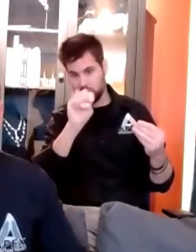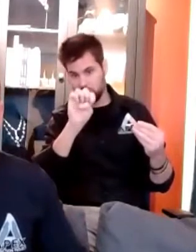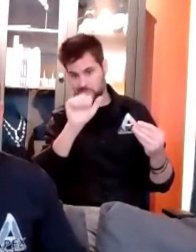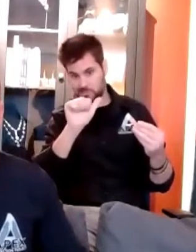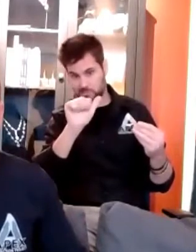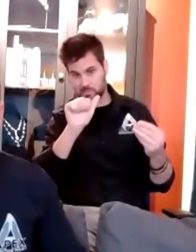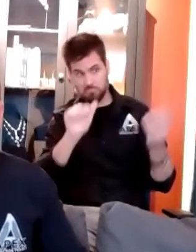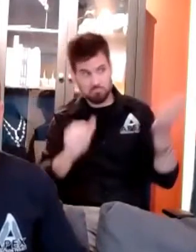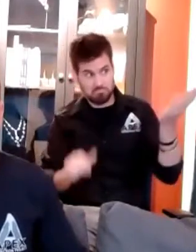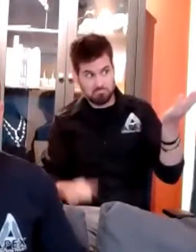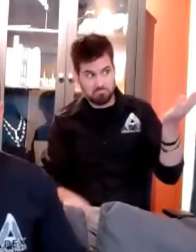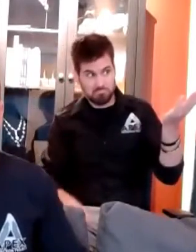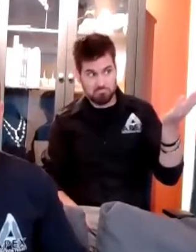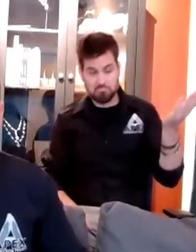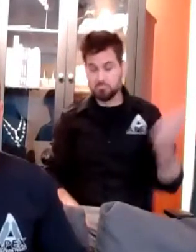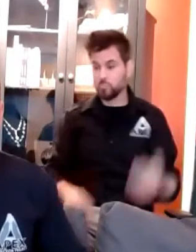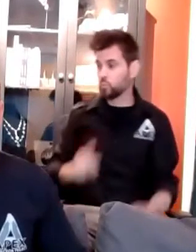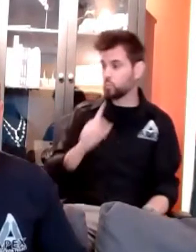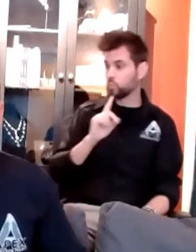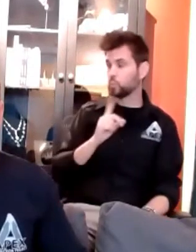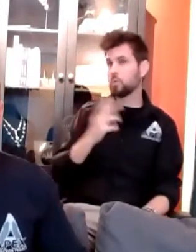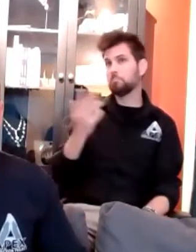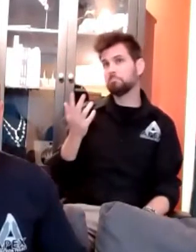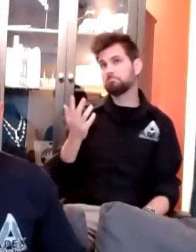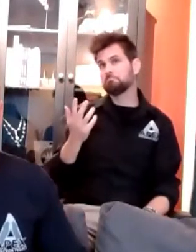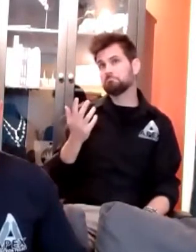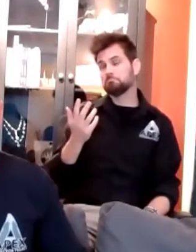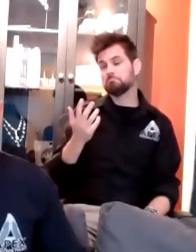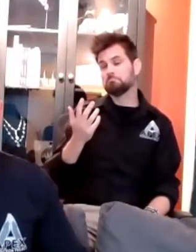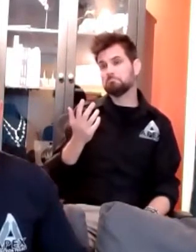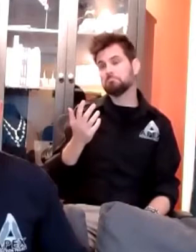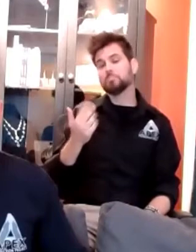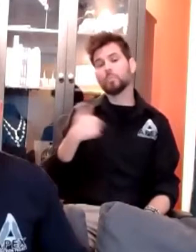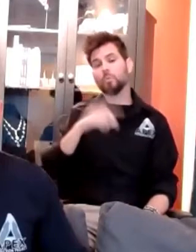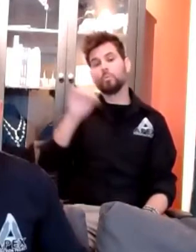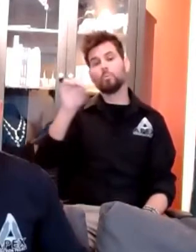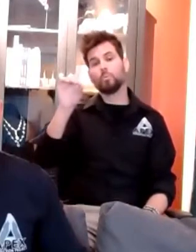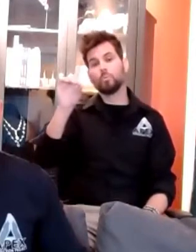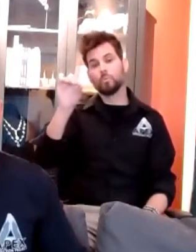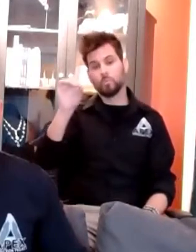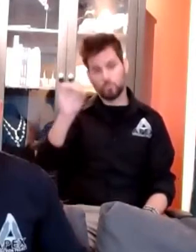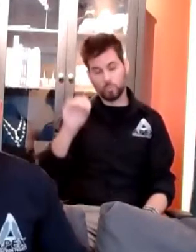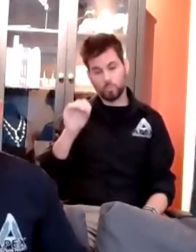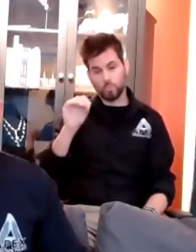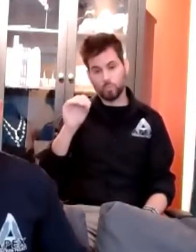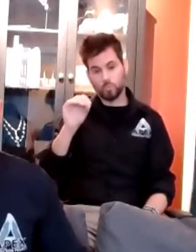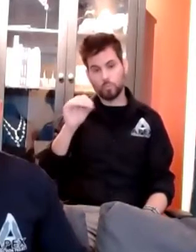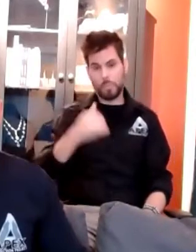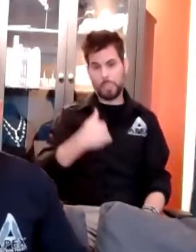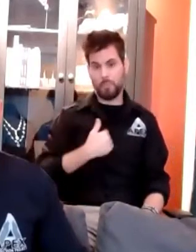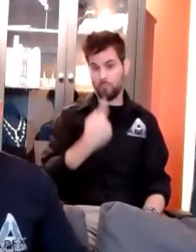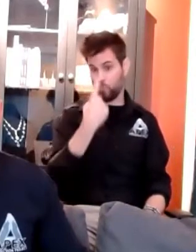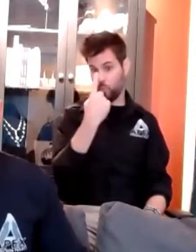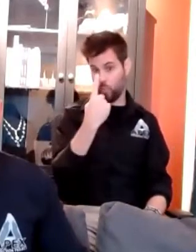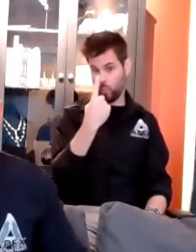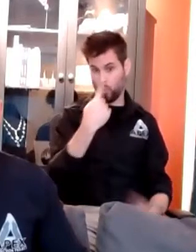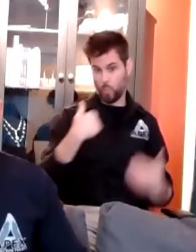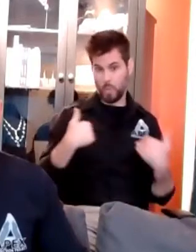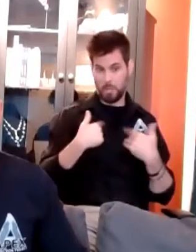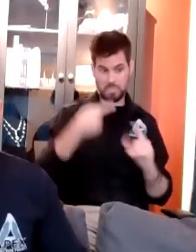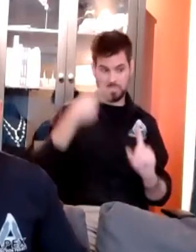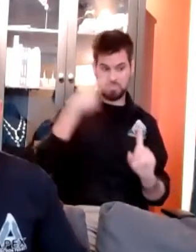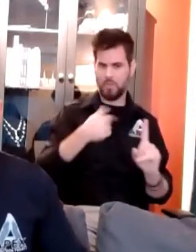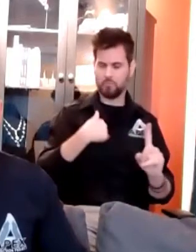Sure, thanks. So we do have one animal with allergies now, and a